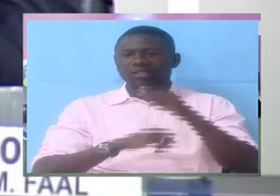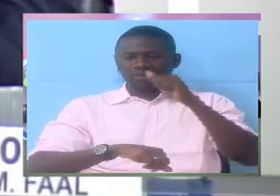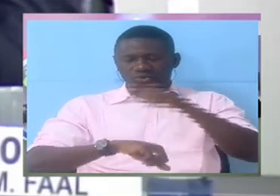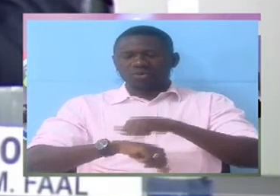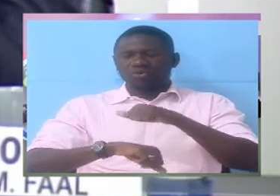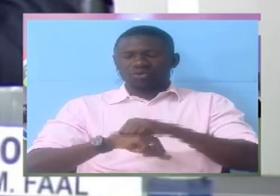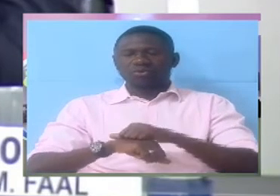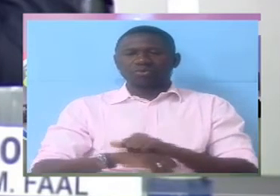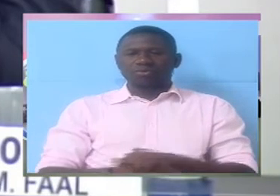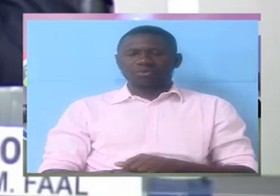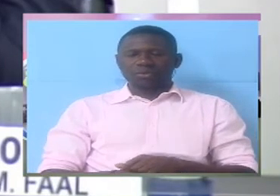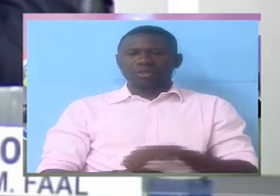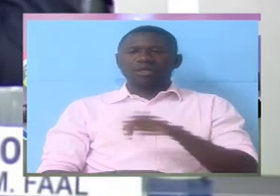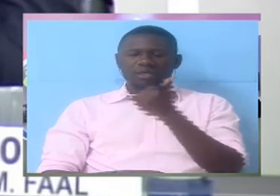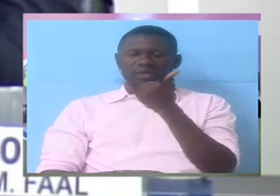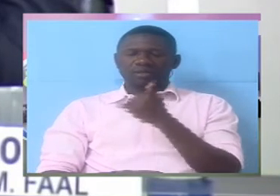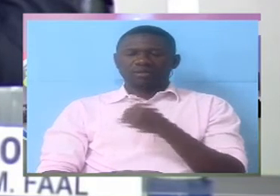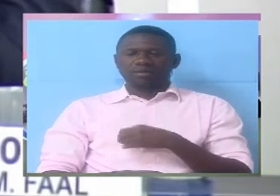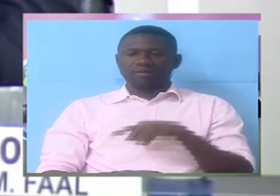now.